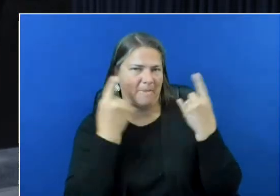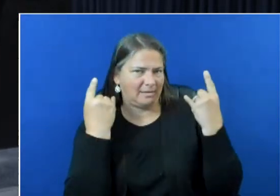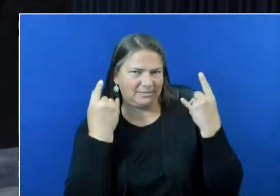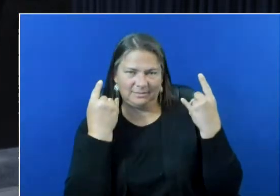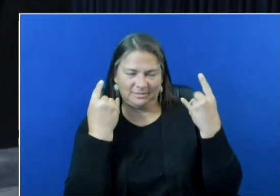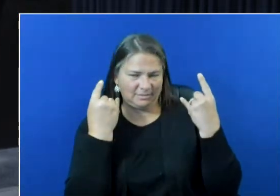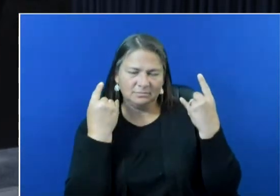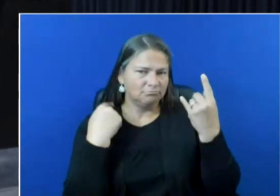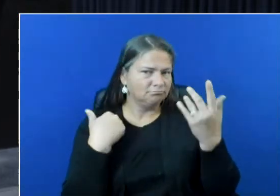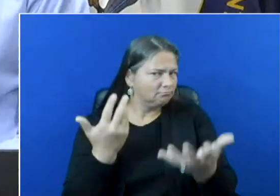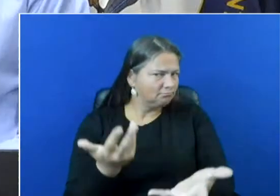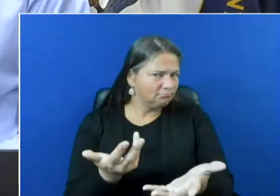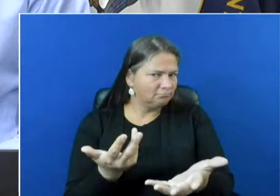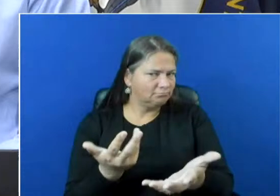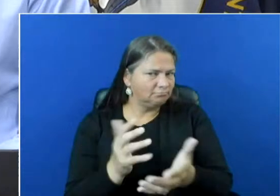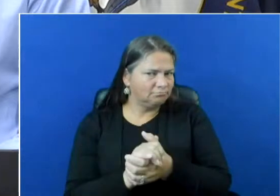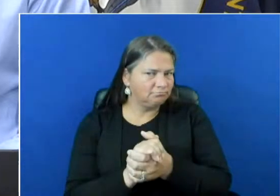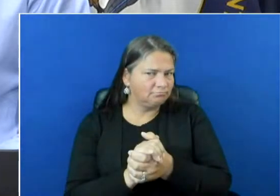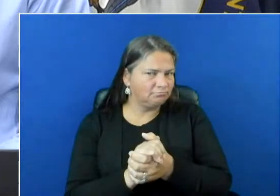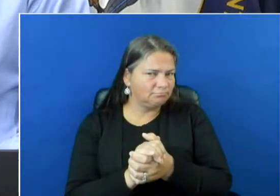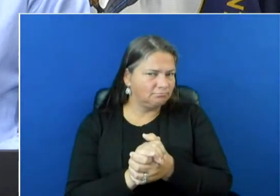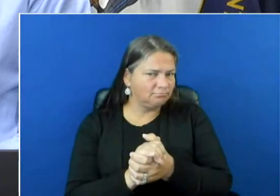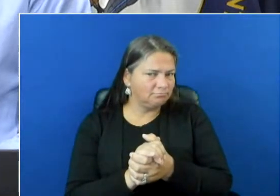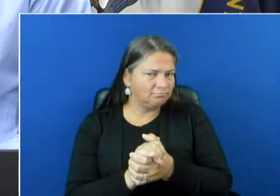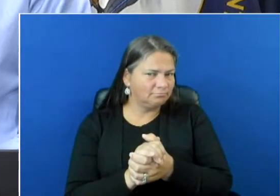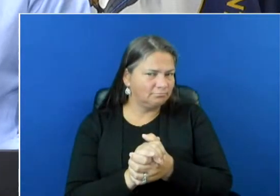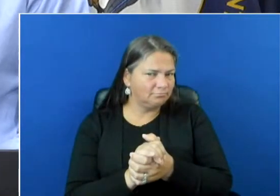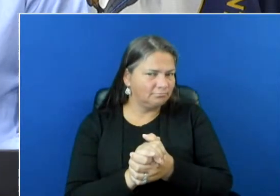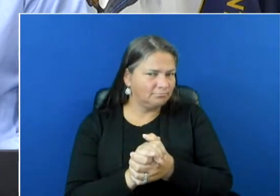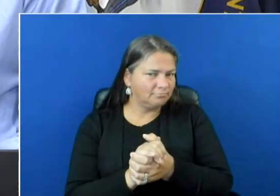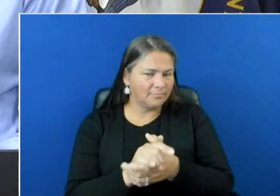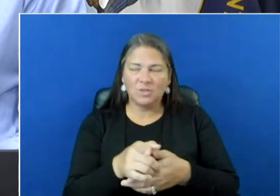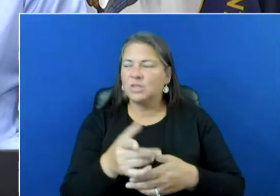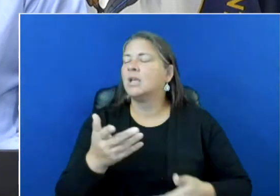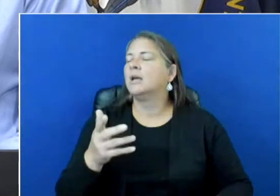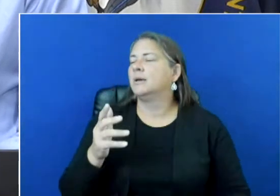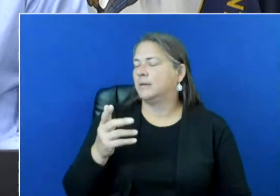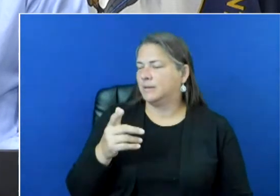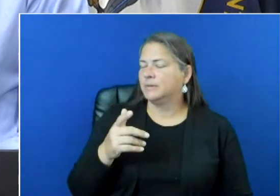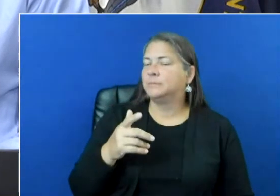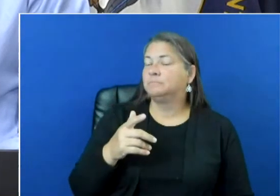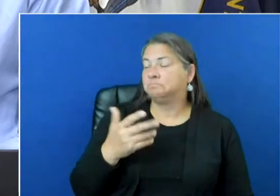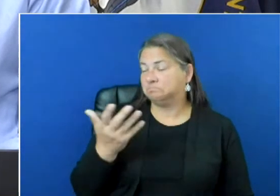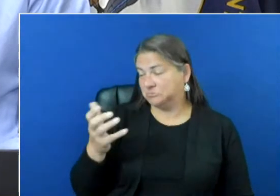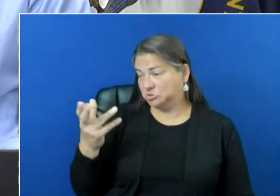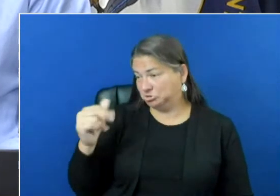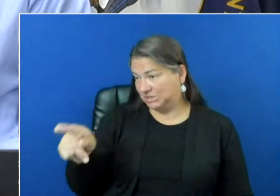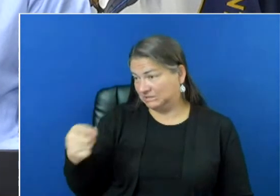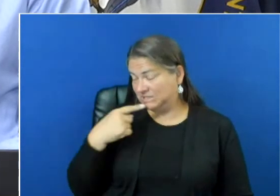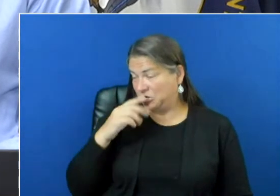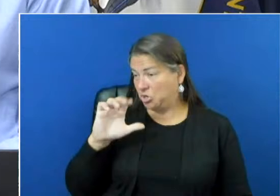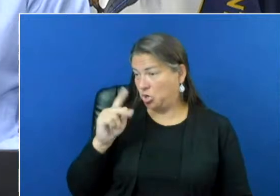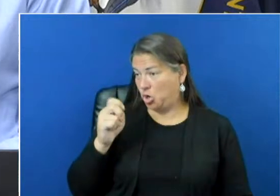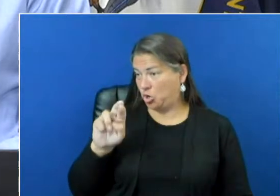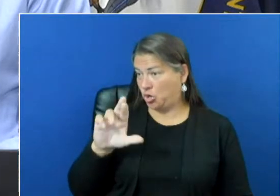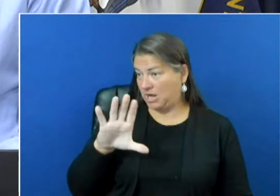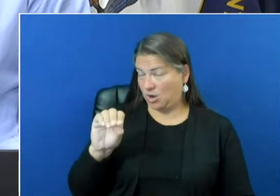that message to schools. So according to Chad, Carter County School